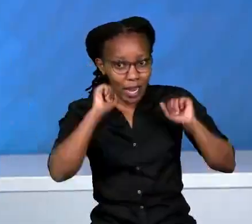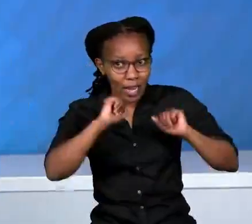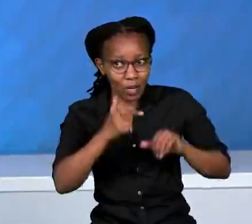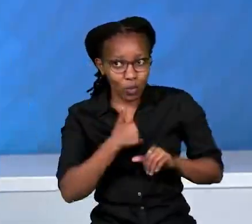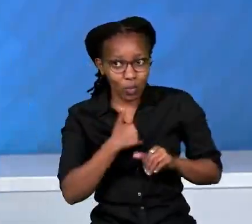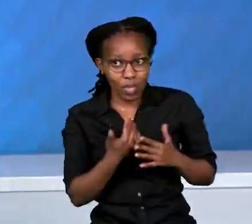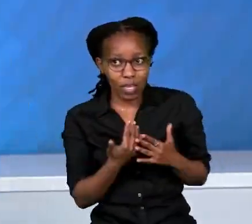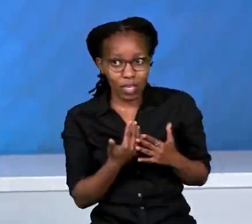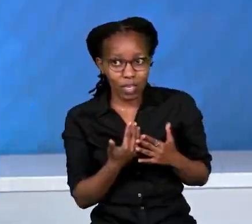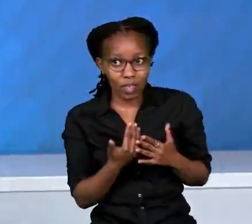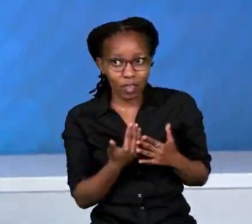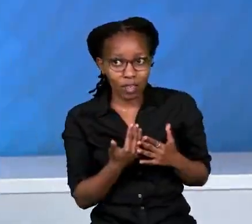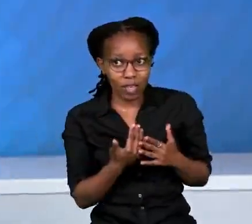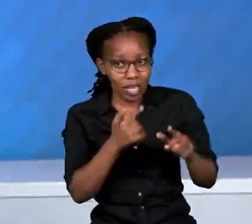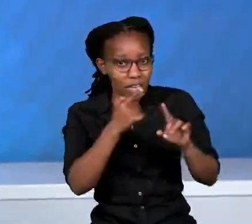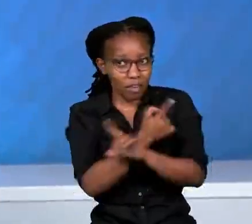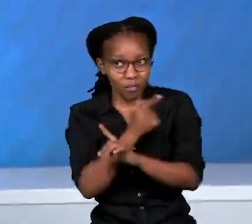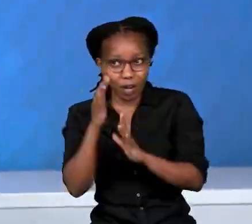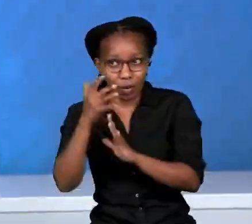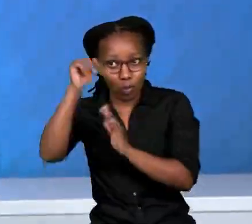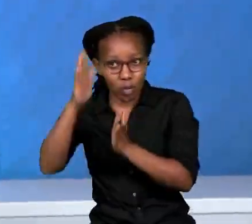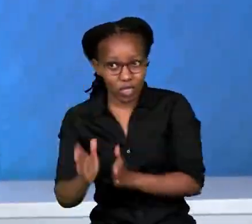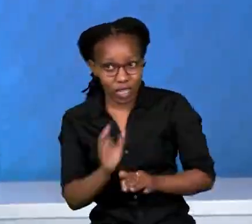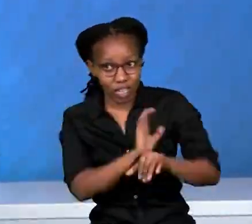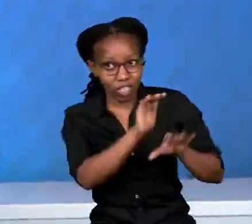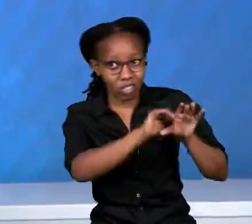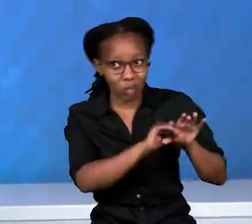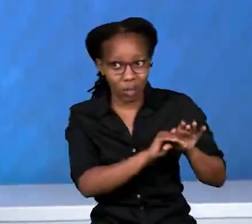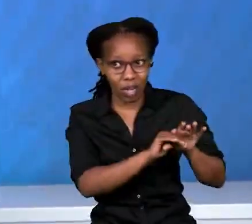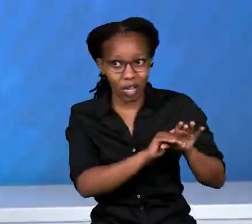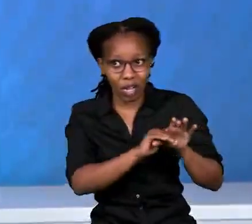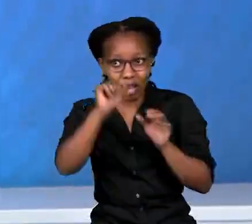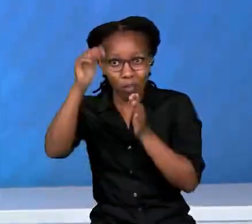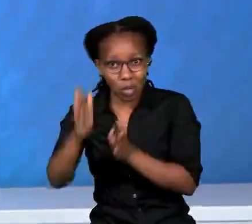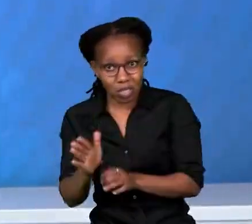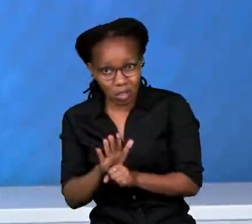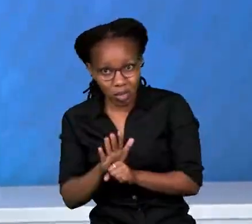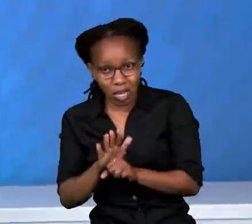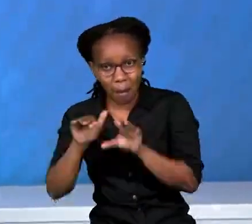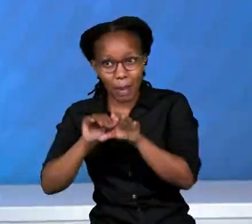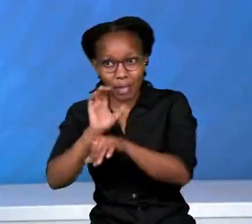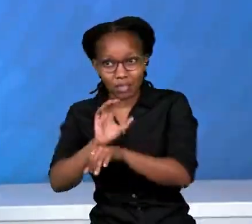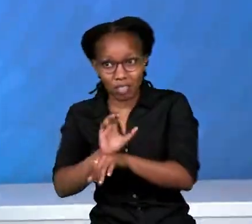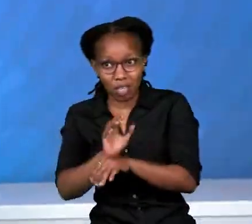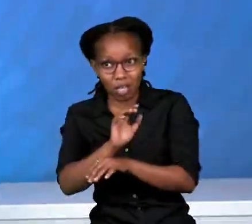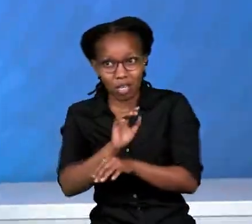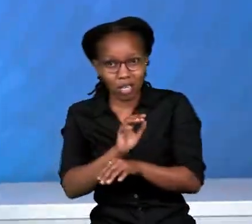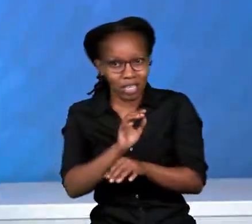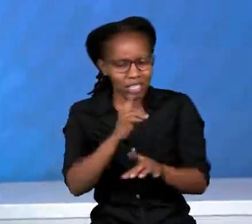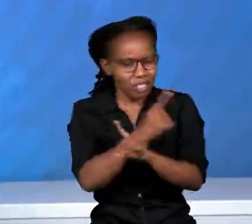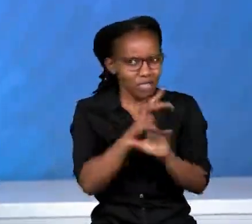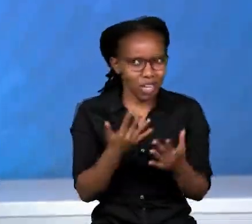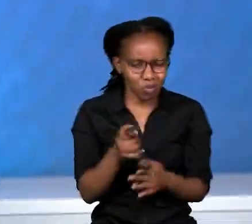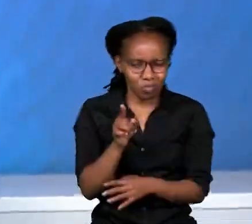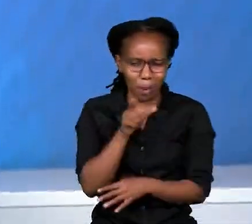would be very hard for them to make a distinction between a politician and a church member. Yes. Half of these politicians are church members in a certain absolutely. Church. So when will you make that distinction that,